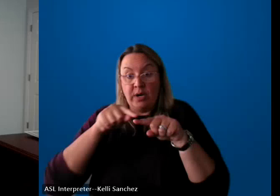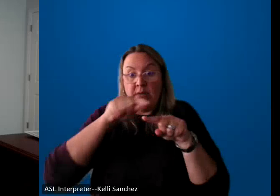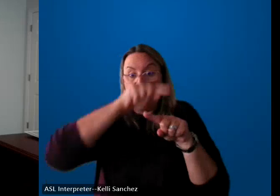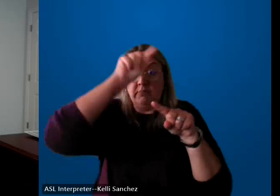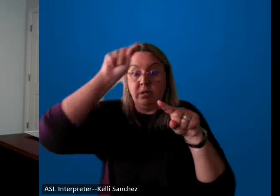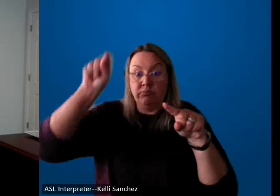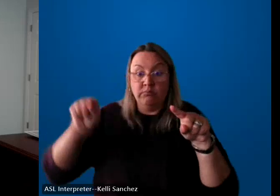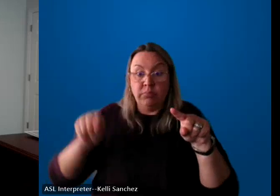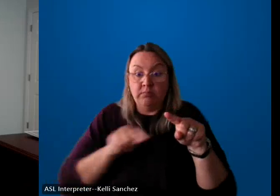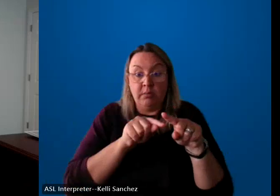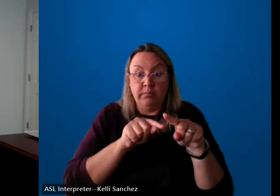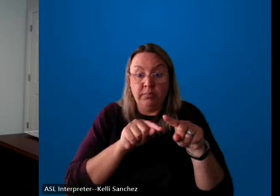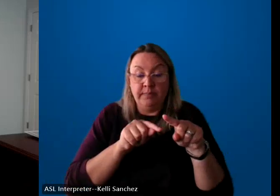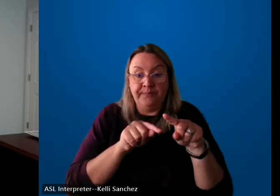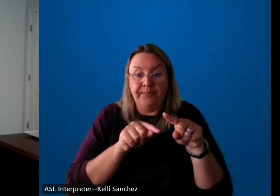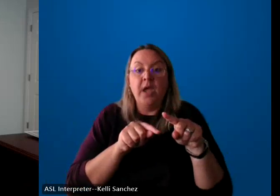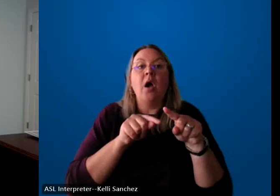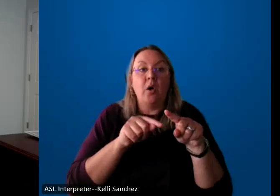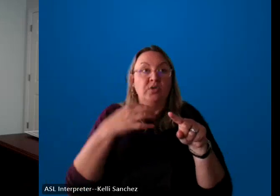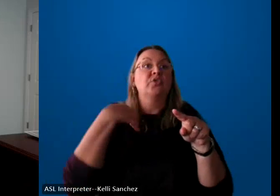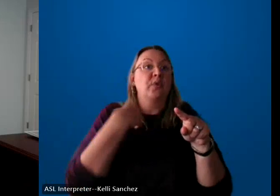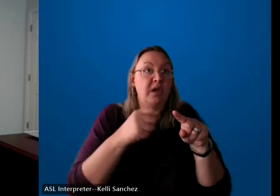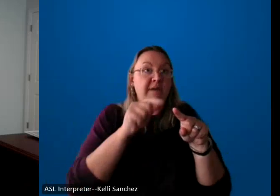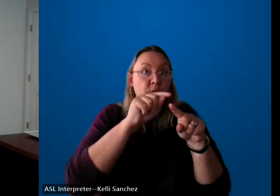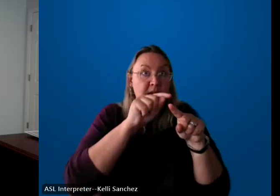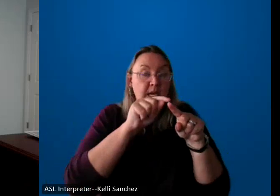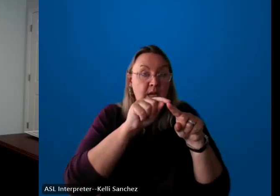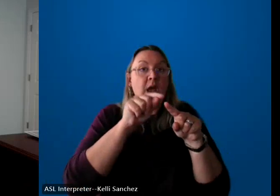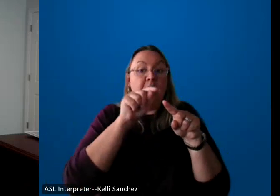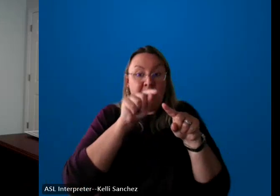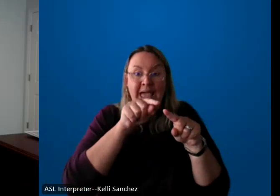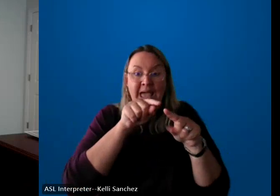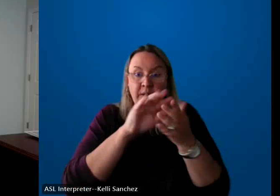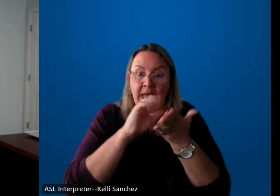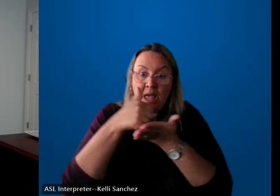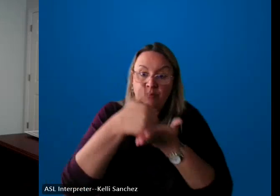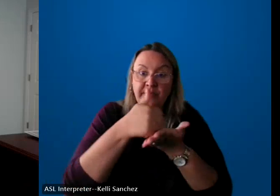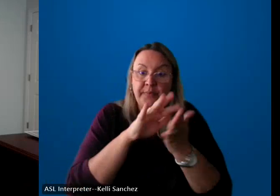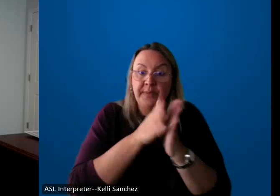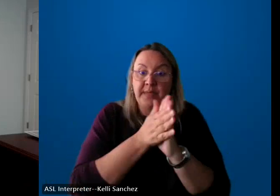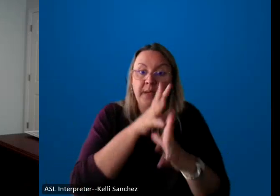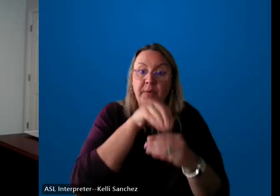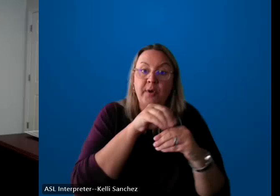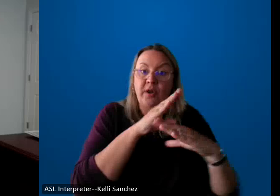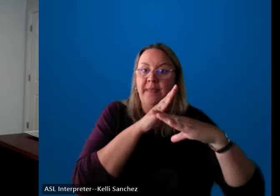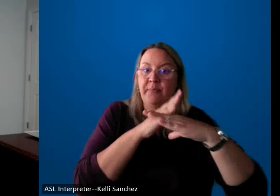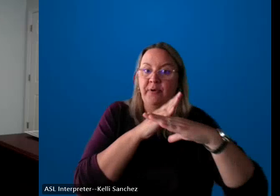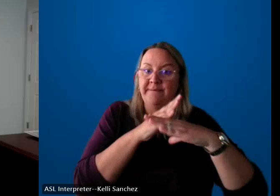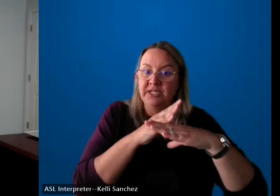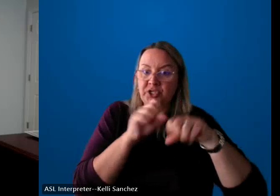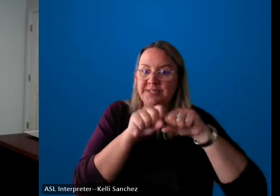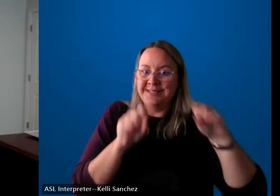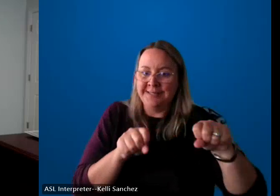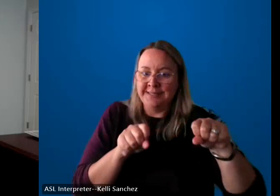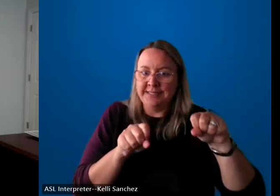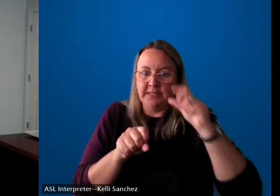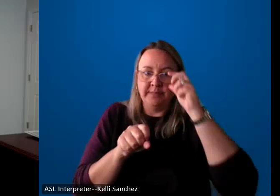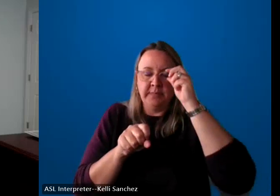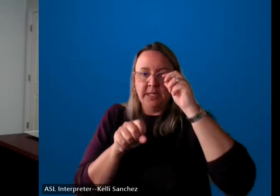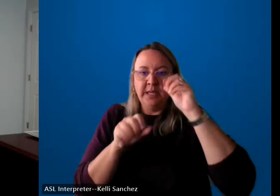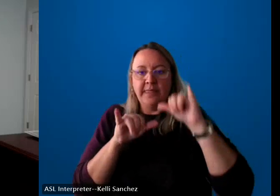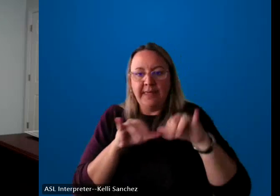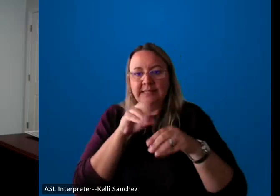achieve recovery, how do we transition that person into becoming part of the prevention system that